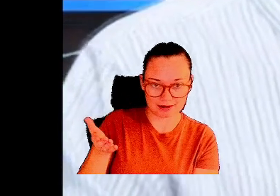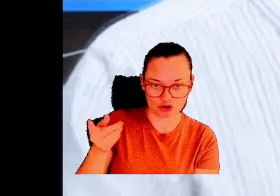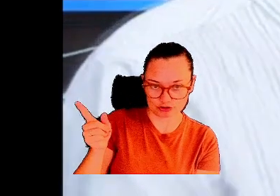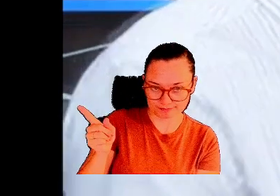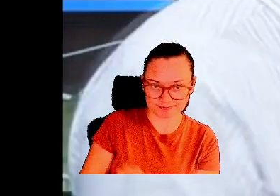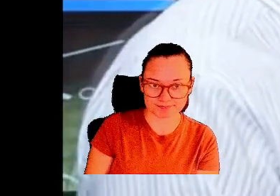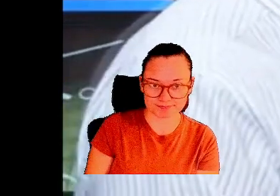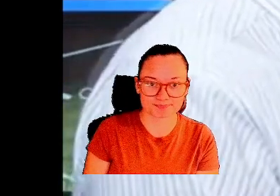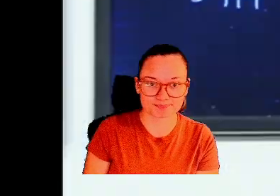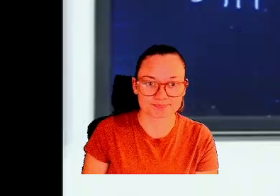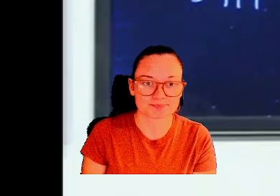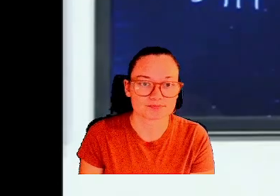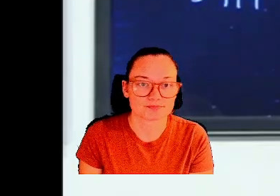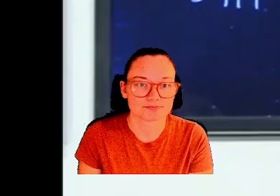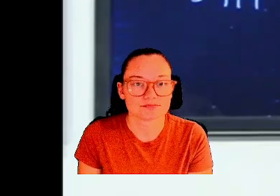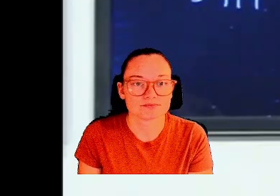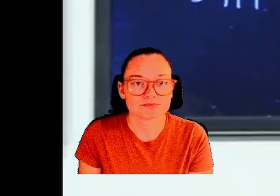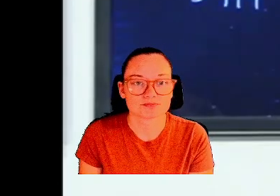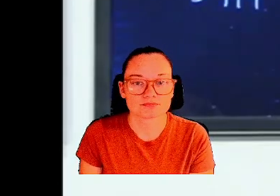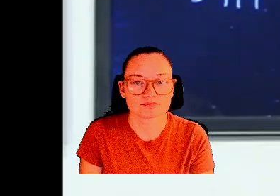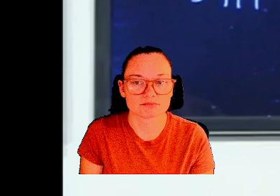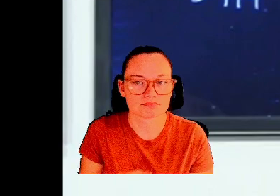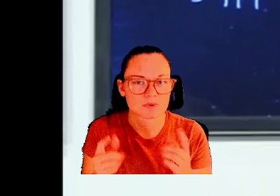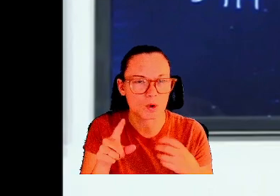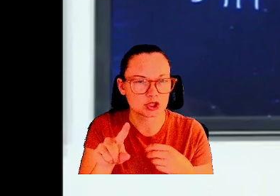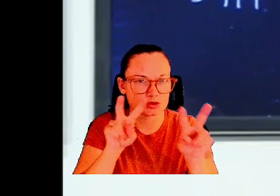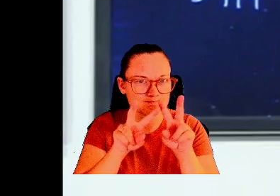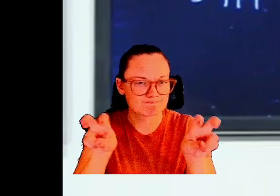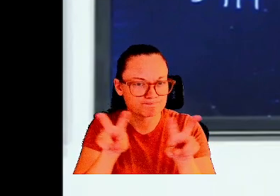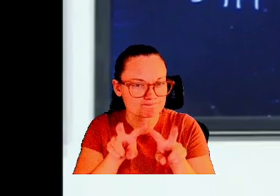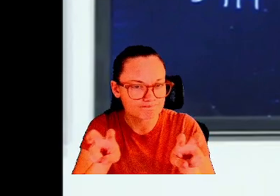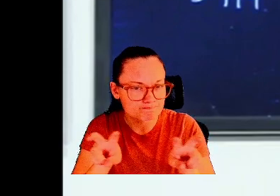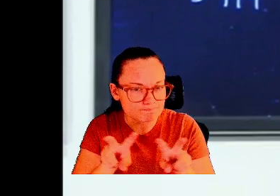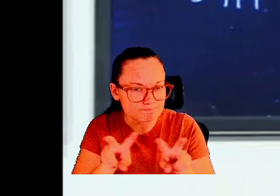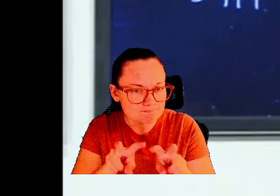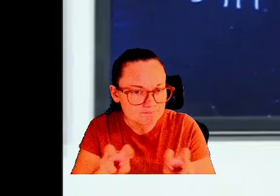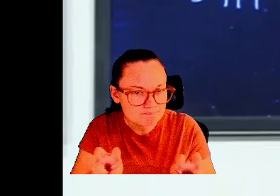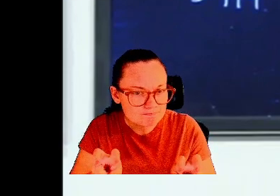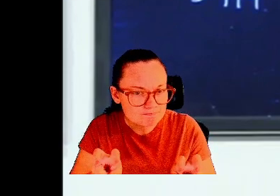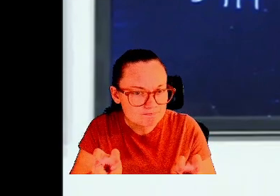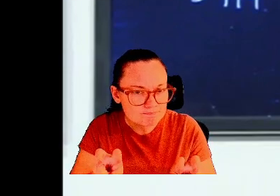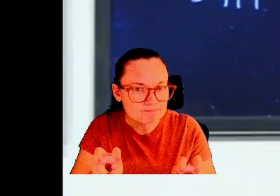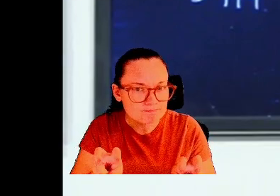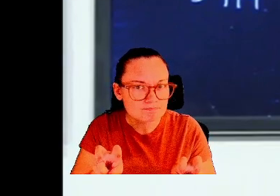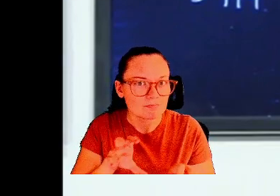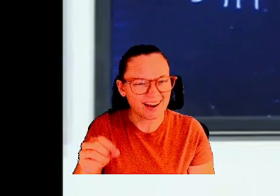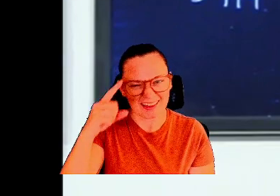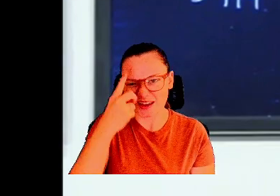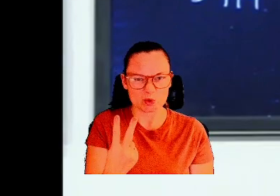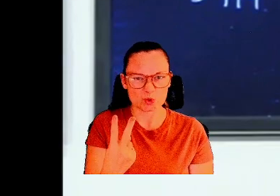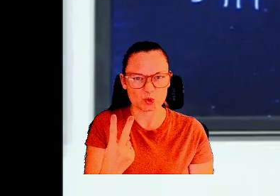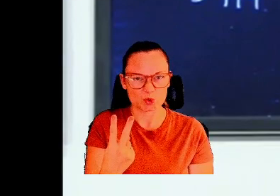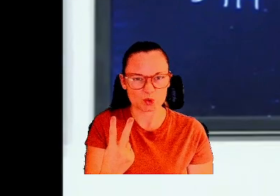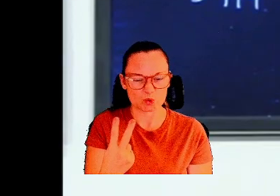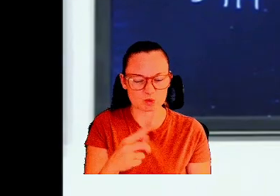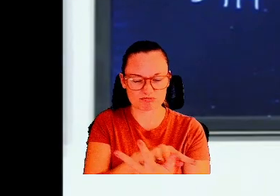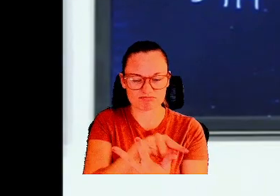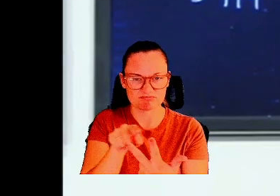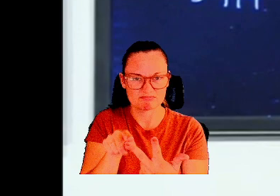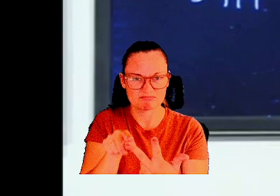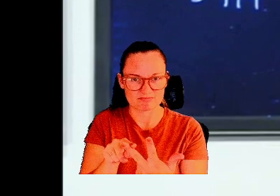I would like you to look at this data, and I think 2 of these sets of data you've looked at